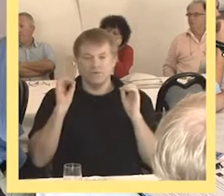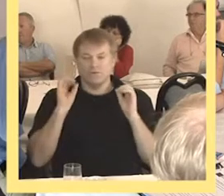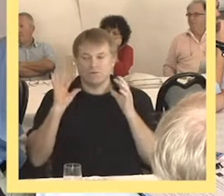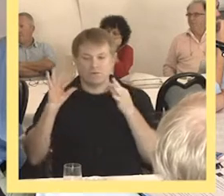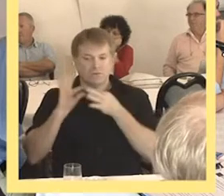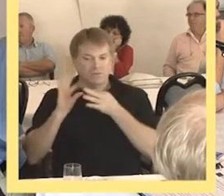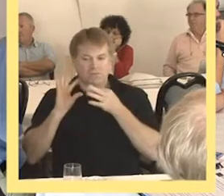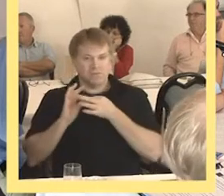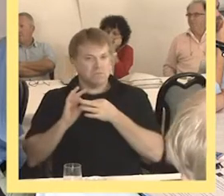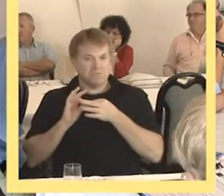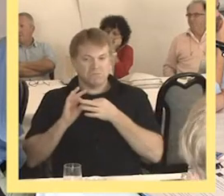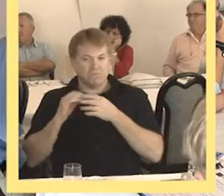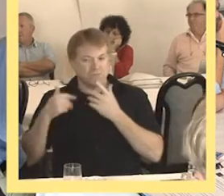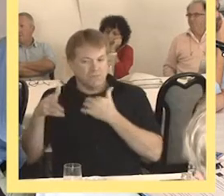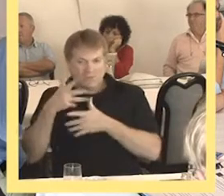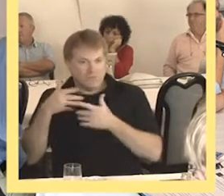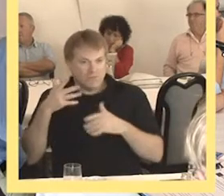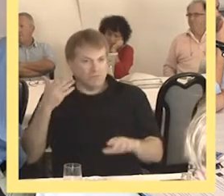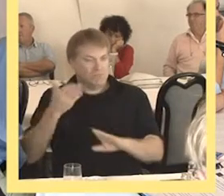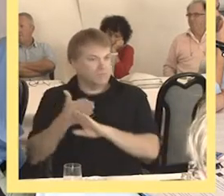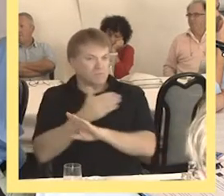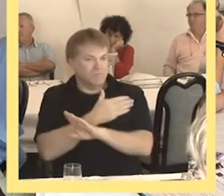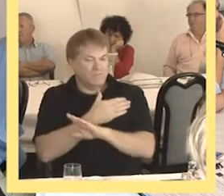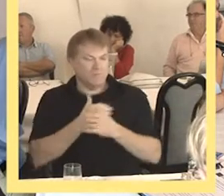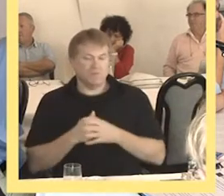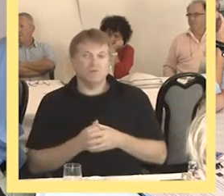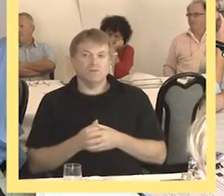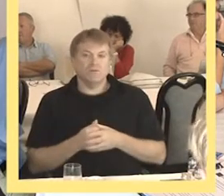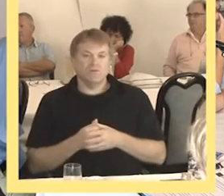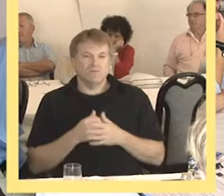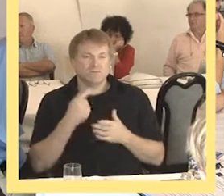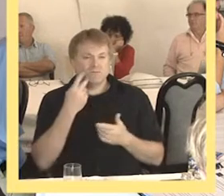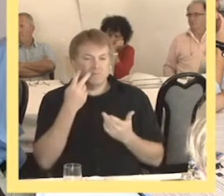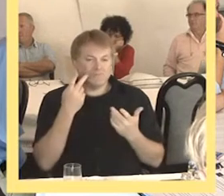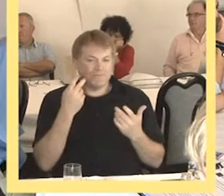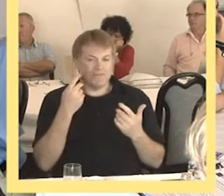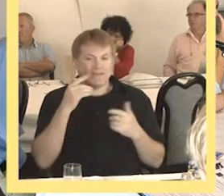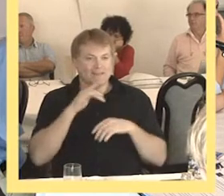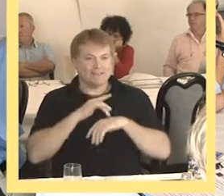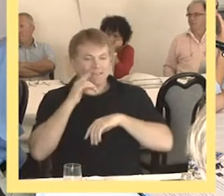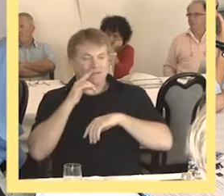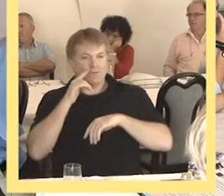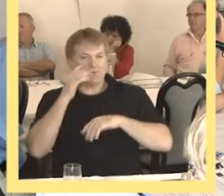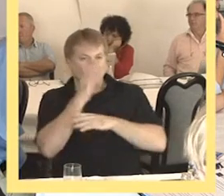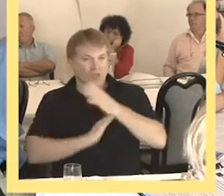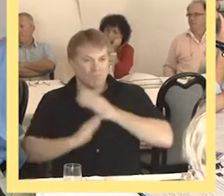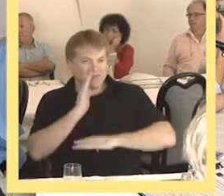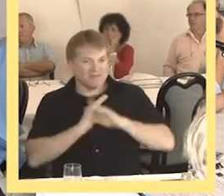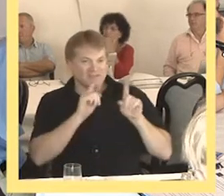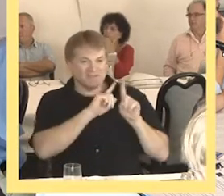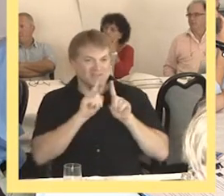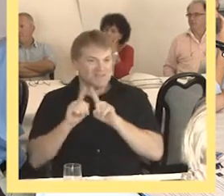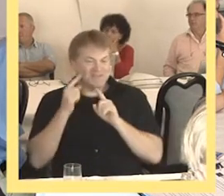personal experience having with people with sensory impairments thinking about